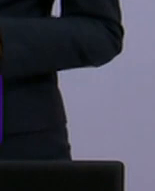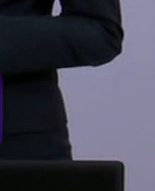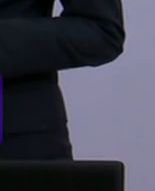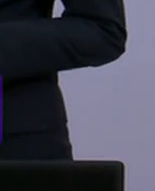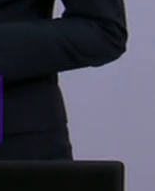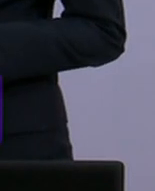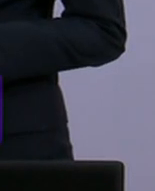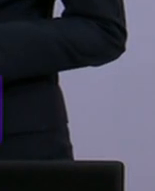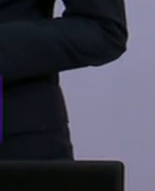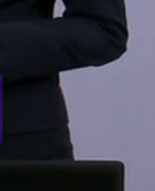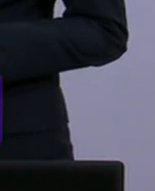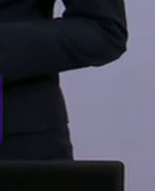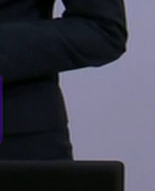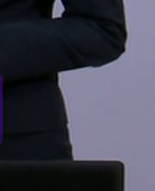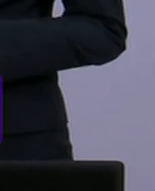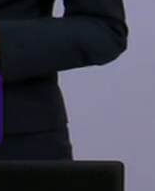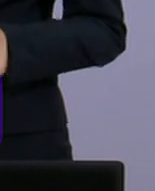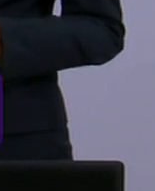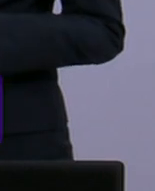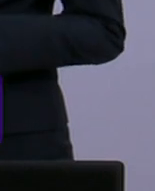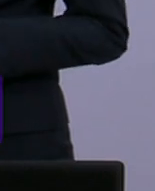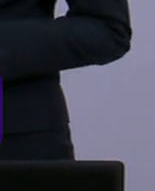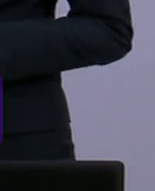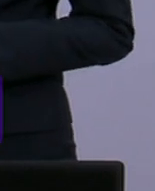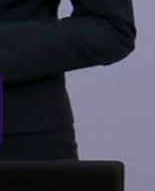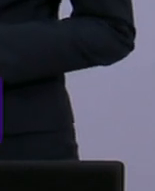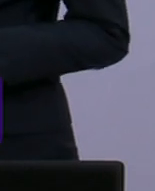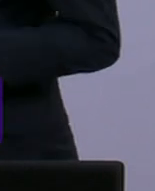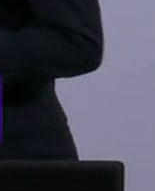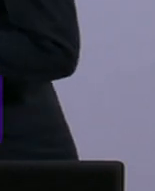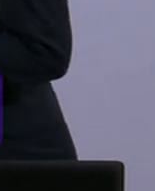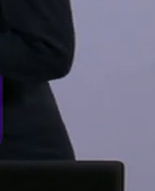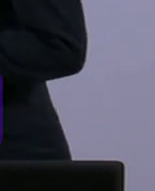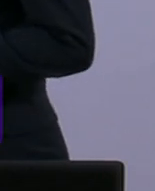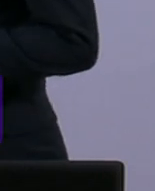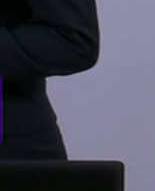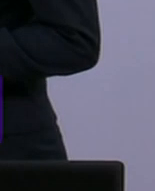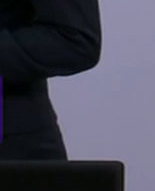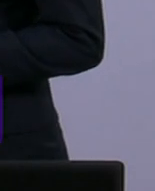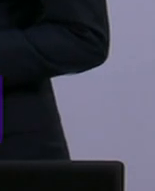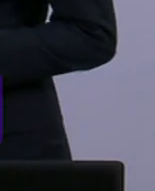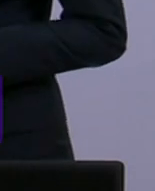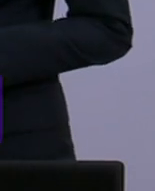Ready to check the answers? Let's do it together.